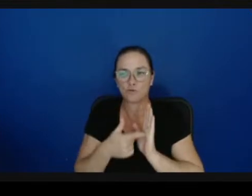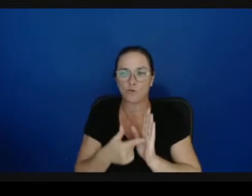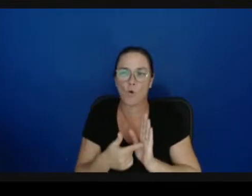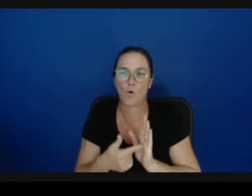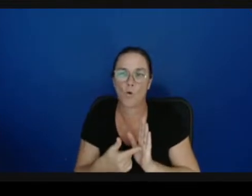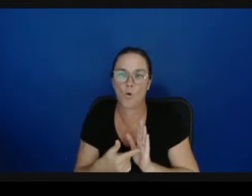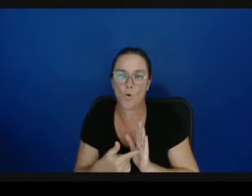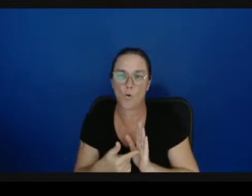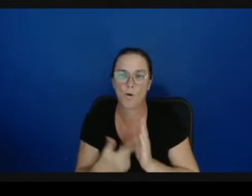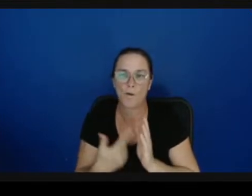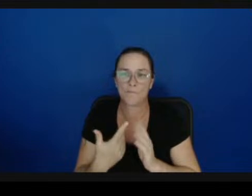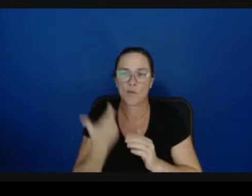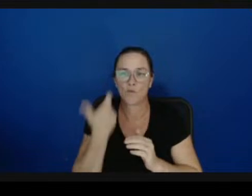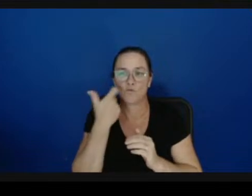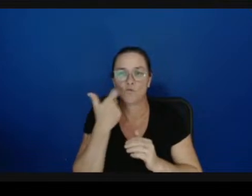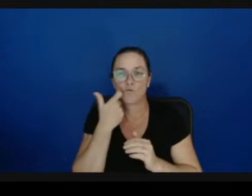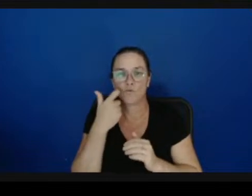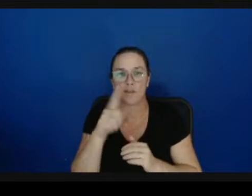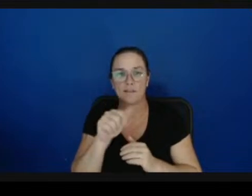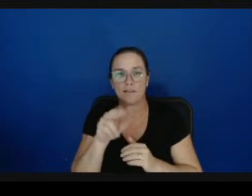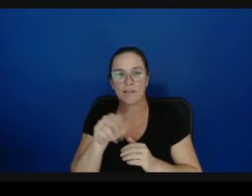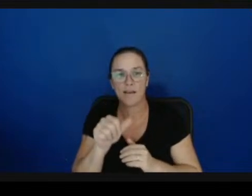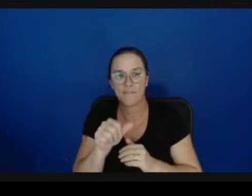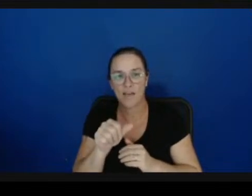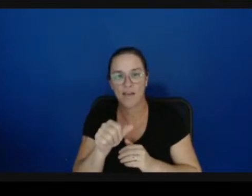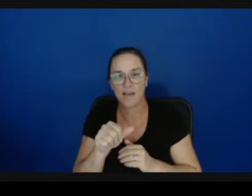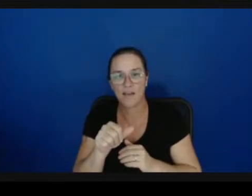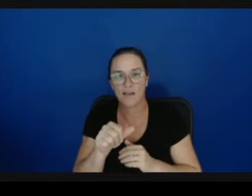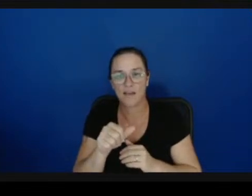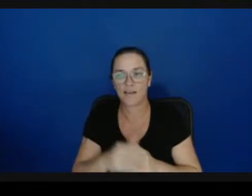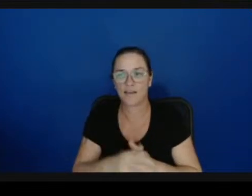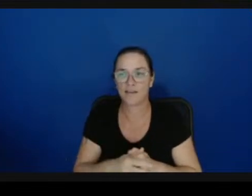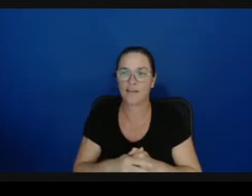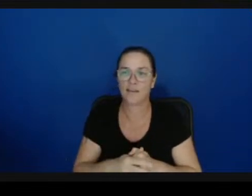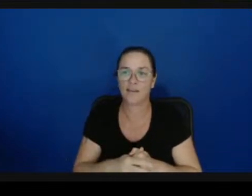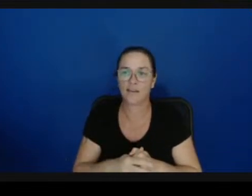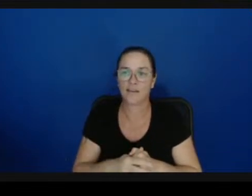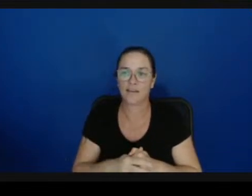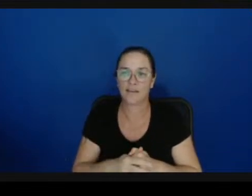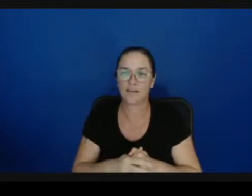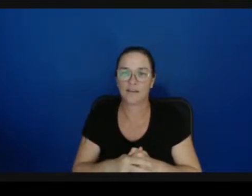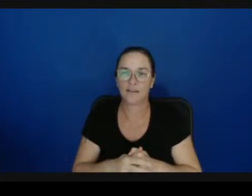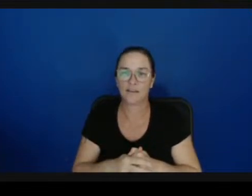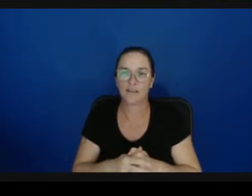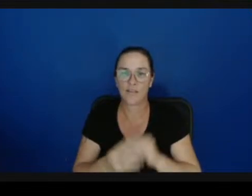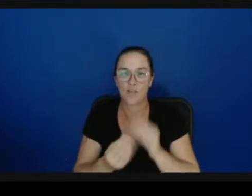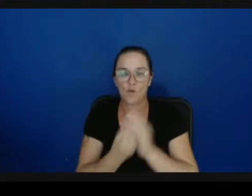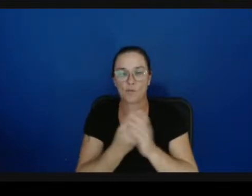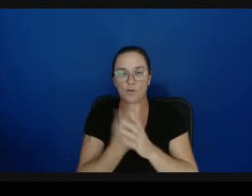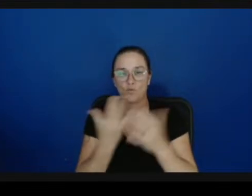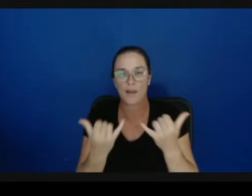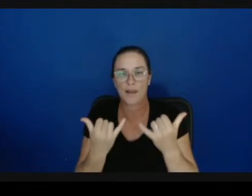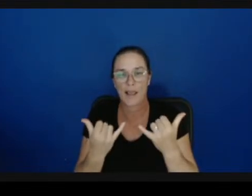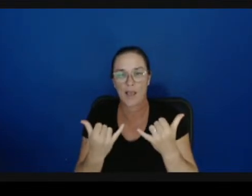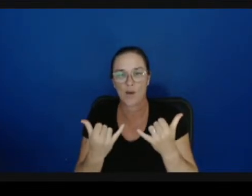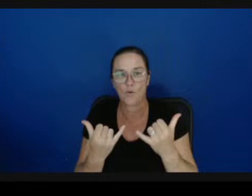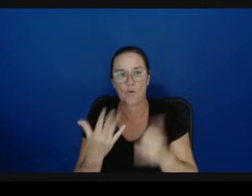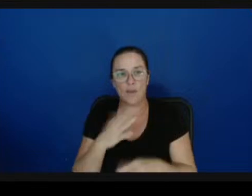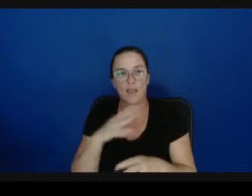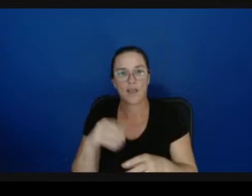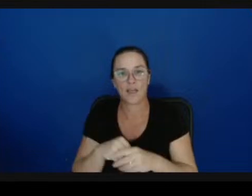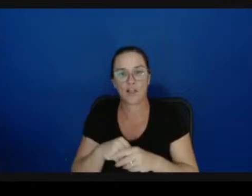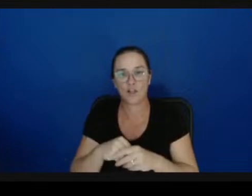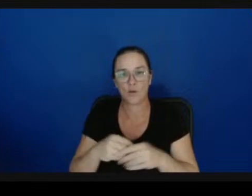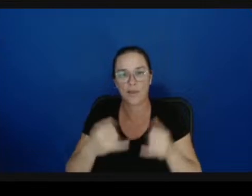the recent lava flows and put up our actual eruption right now, including the fissure